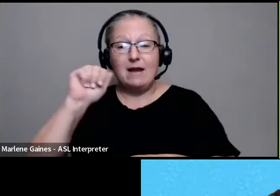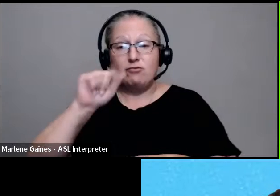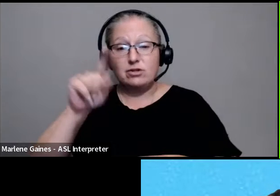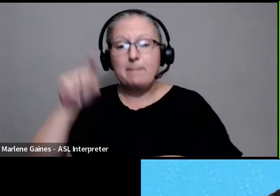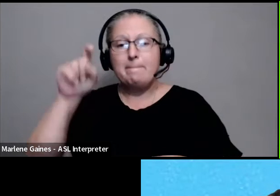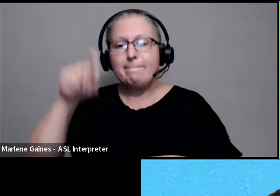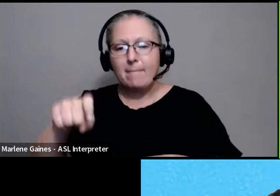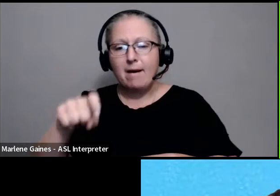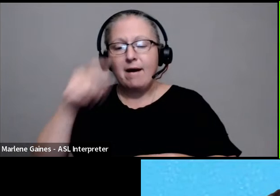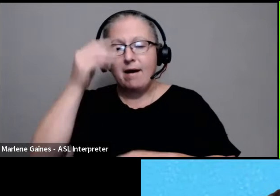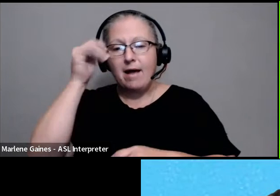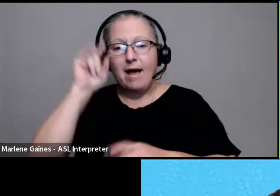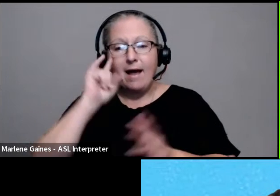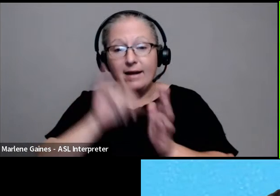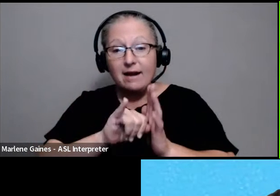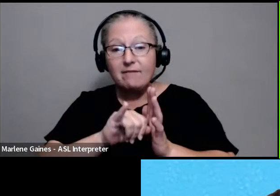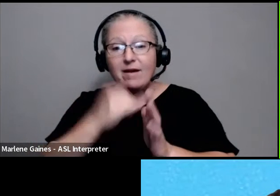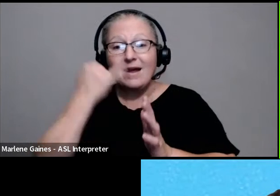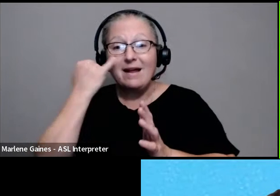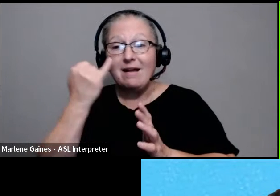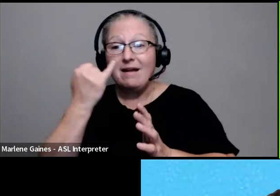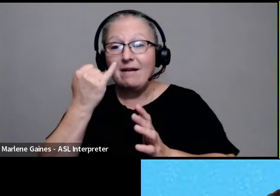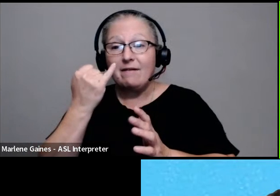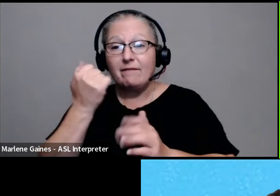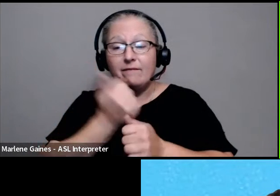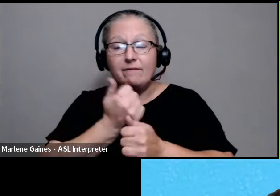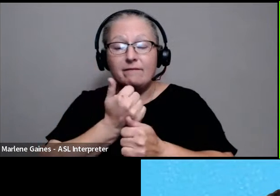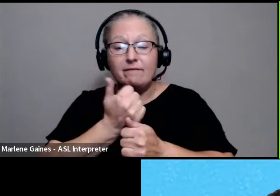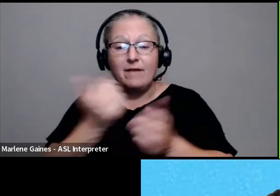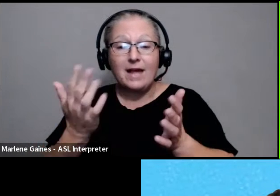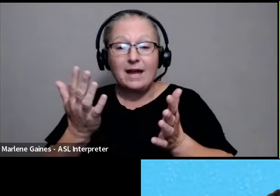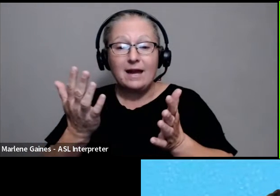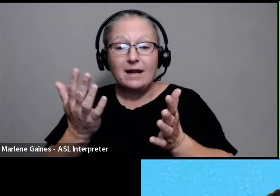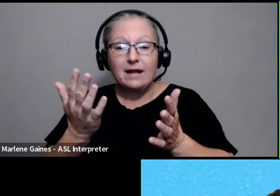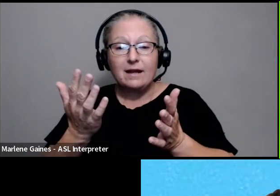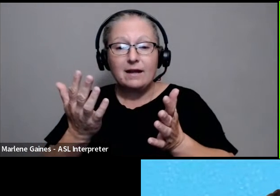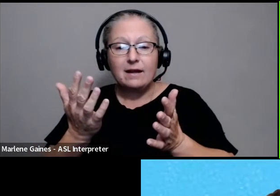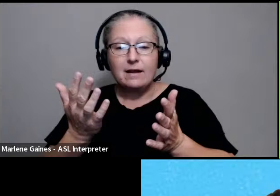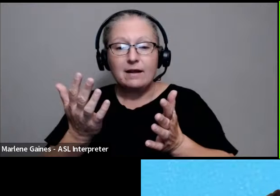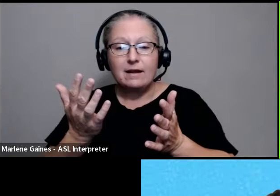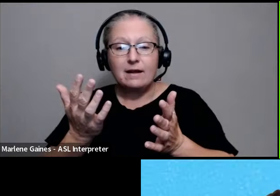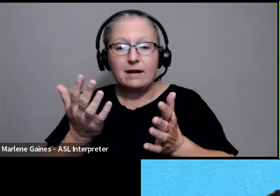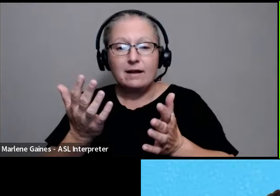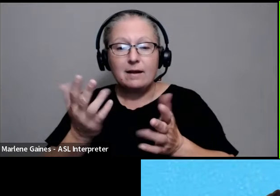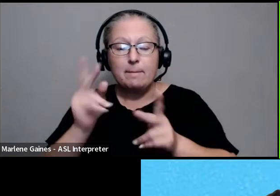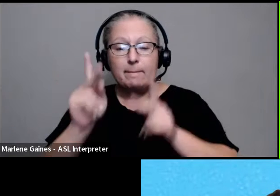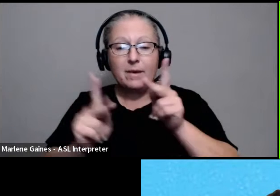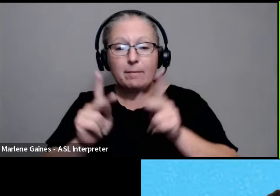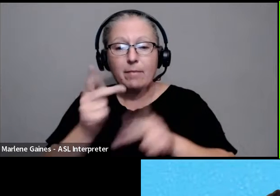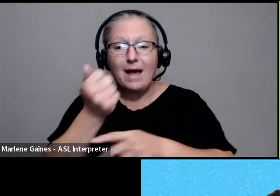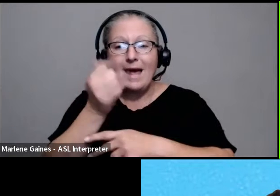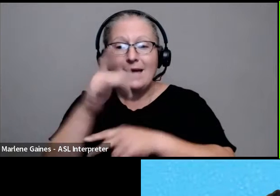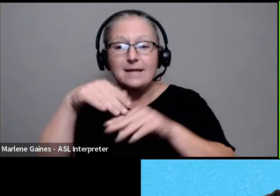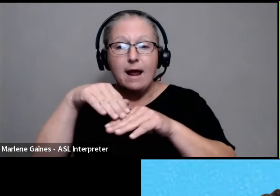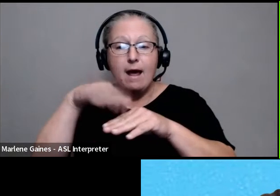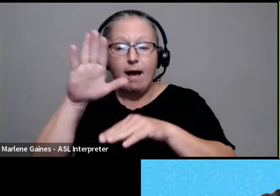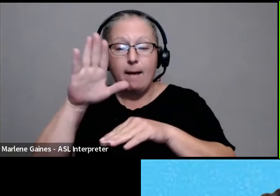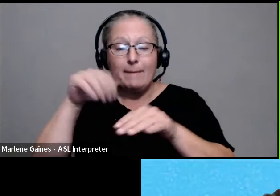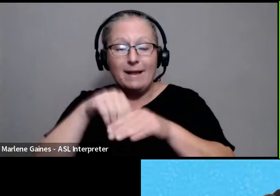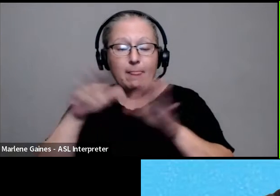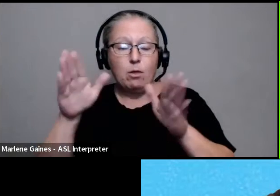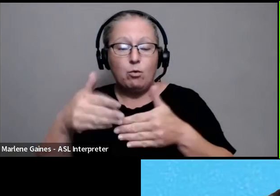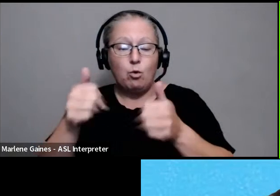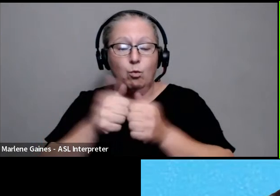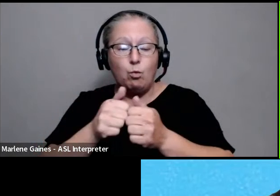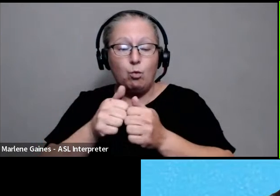must identify if there are any individual 18 years of age or older in the room with her